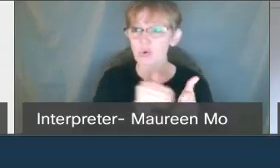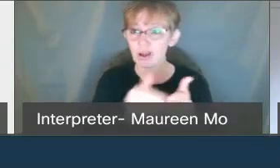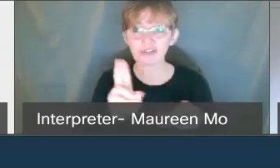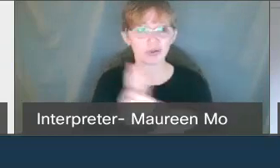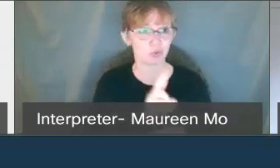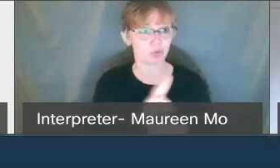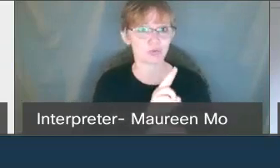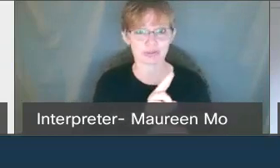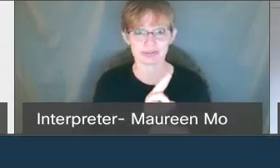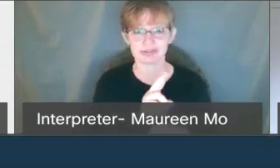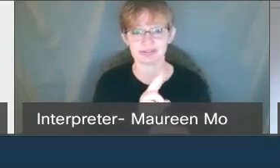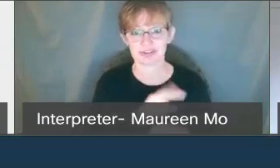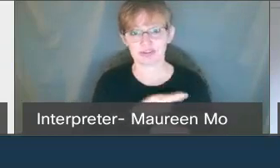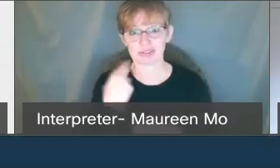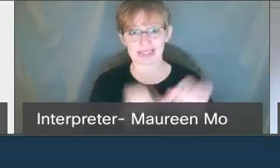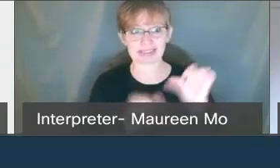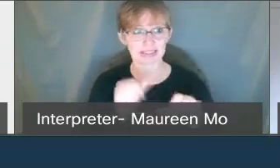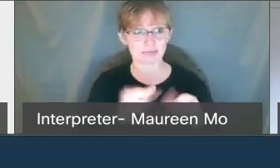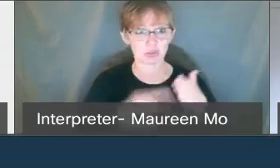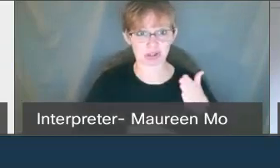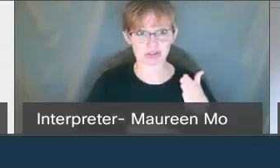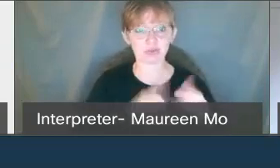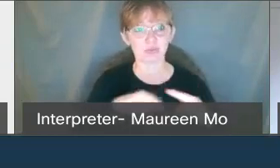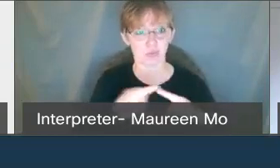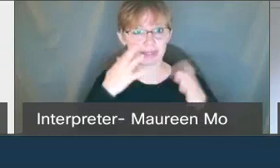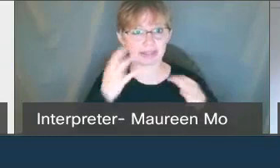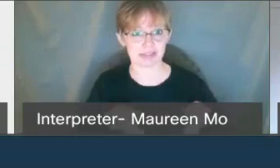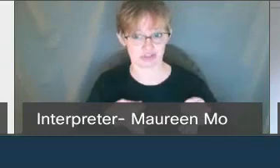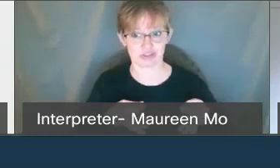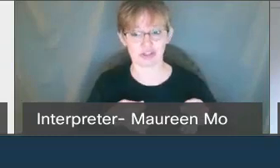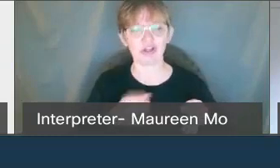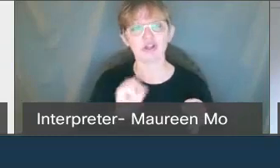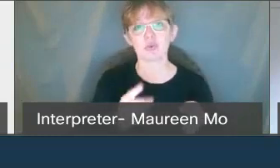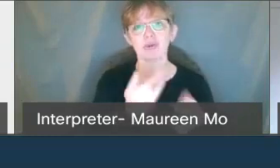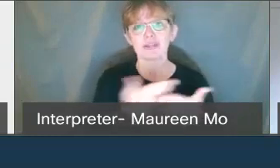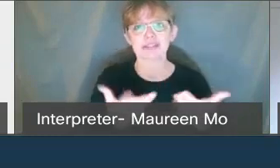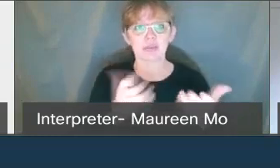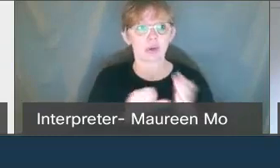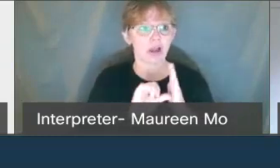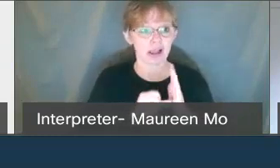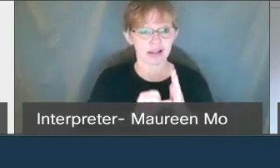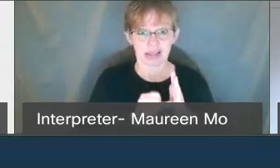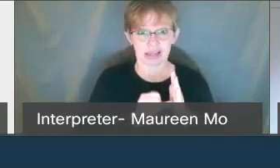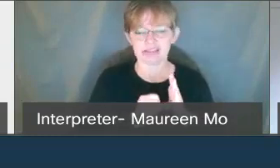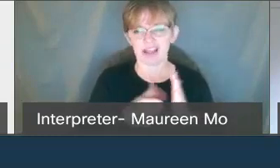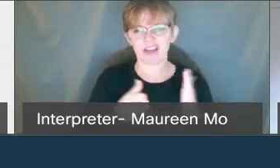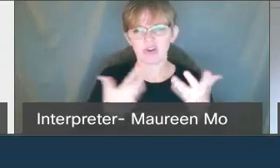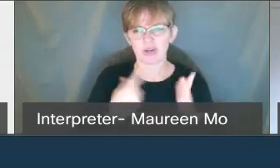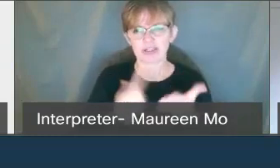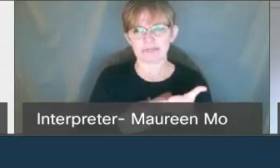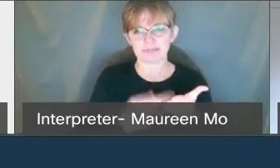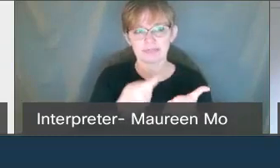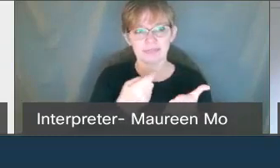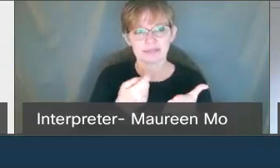their decisions. And one of the issues I wanted to highlight, I alluded to already, and this is